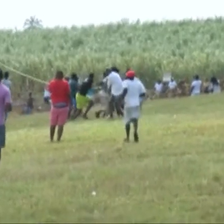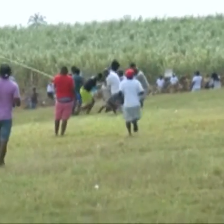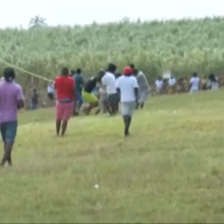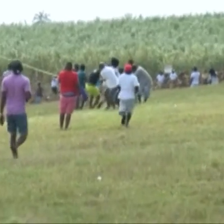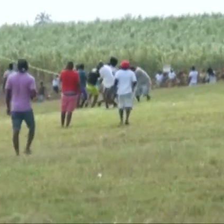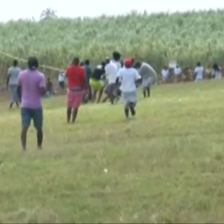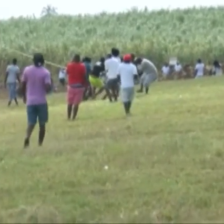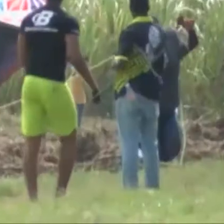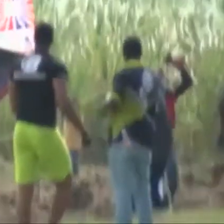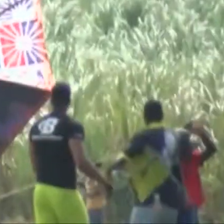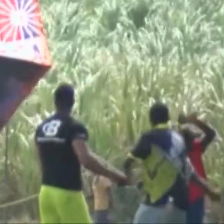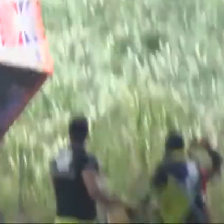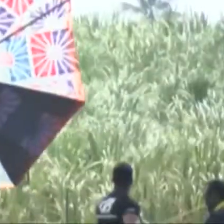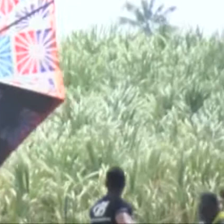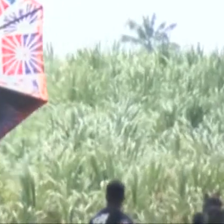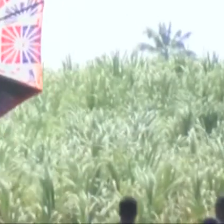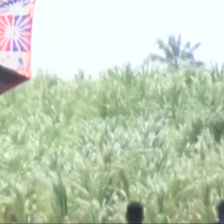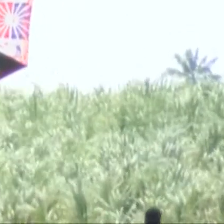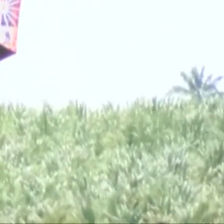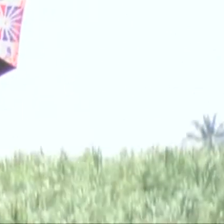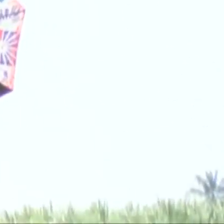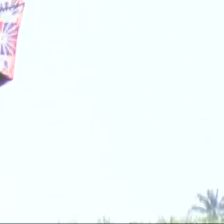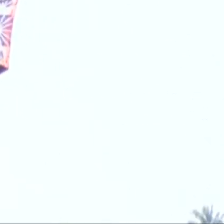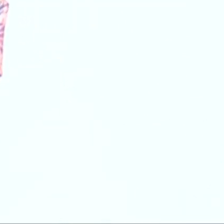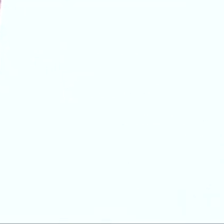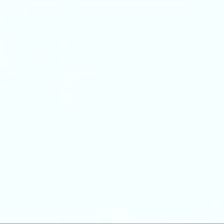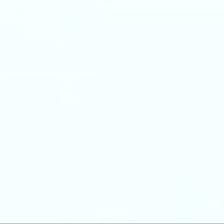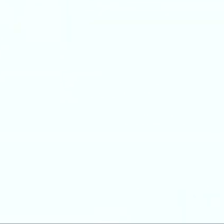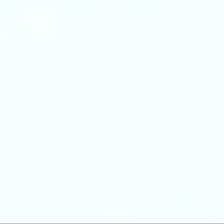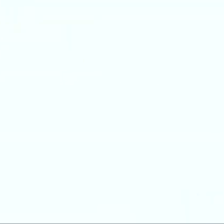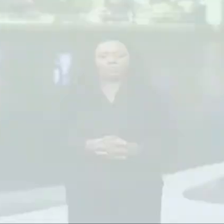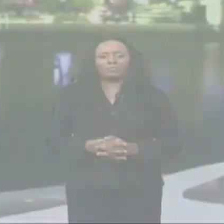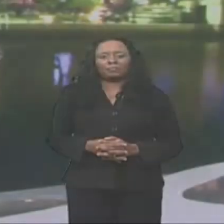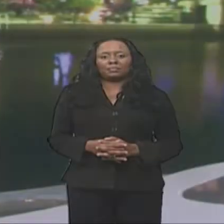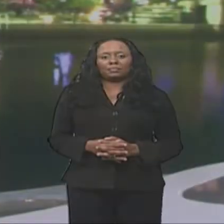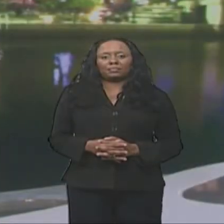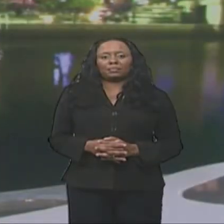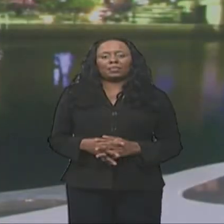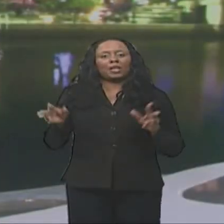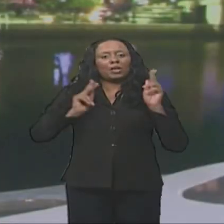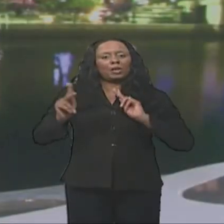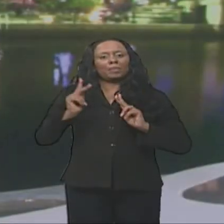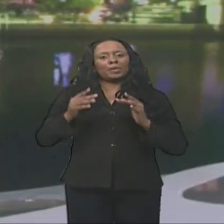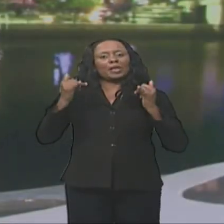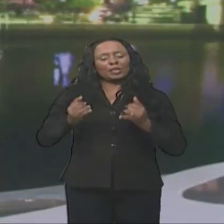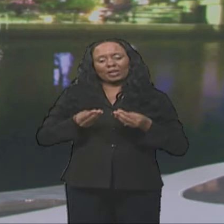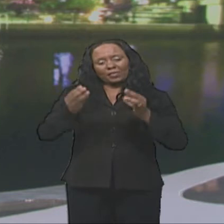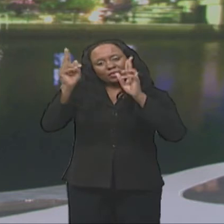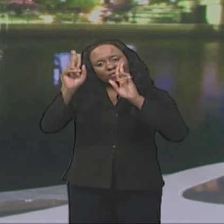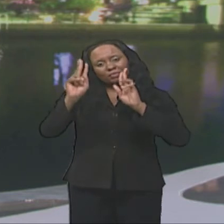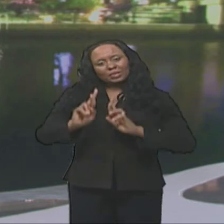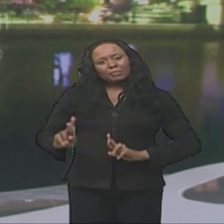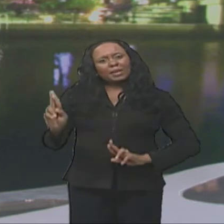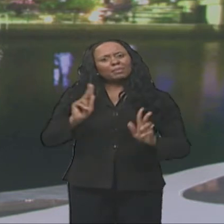two teams are already planning for Easter 2019. Rianne Phillips, CBC News. Thanks, Rianne. Tributes have